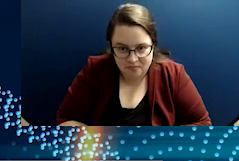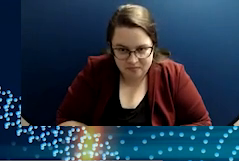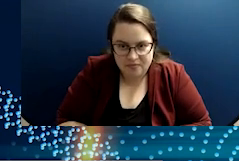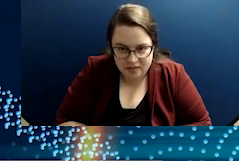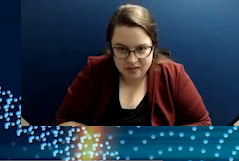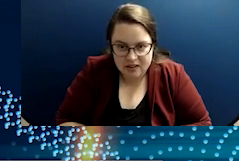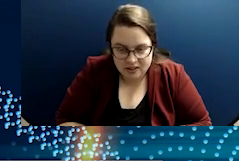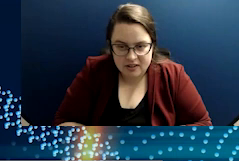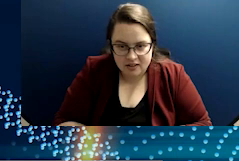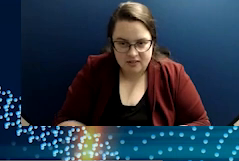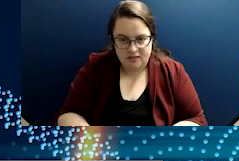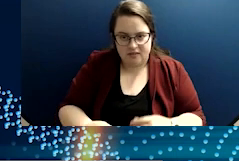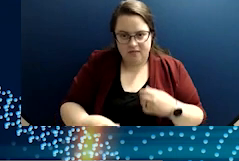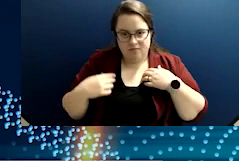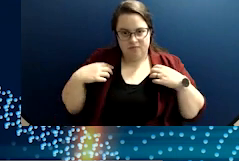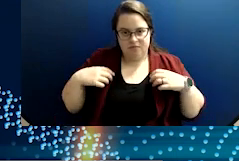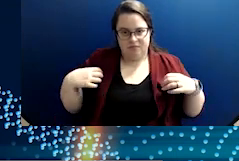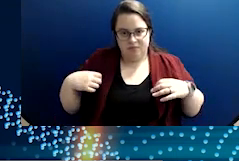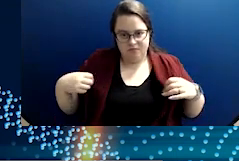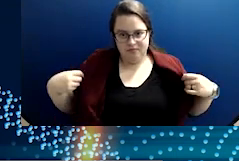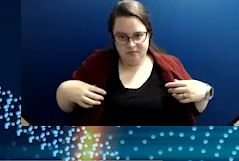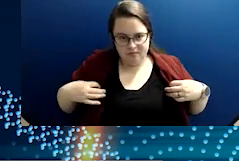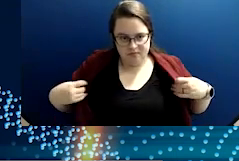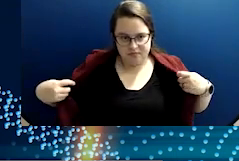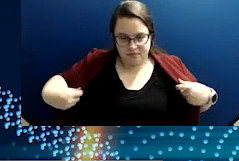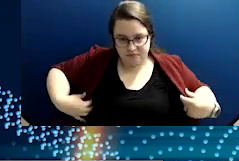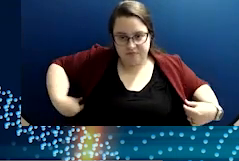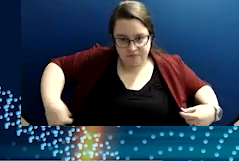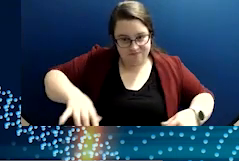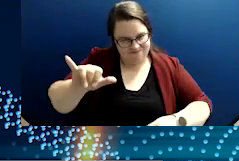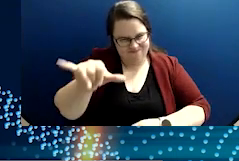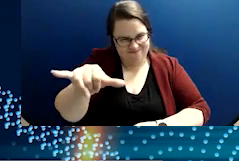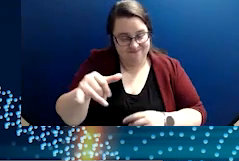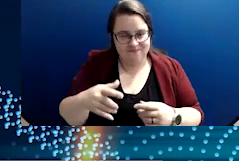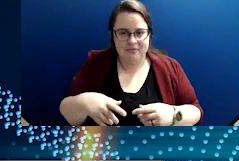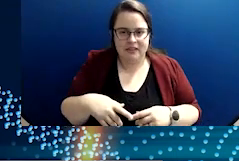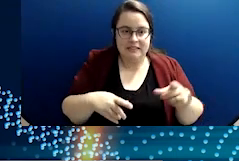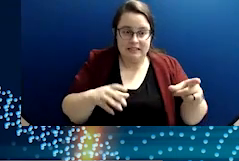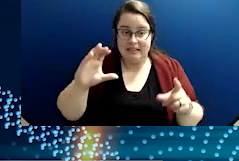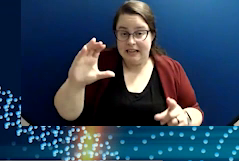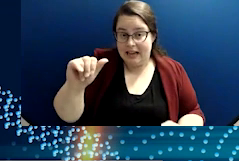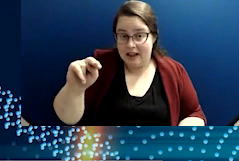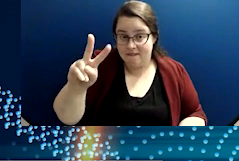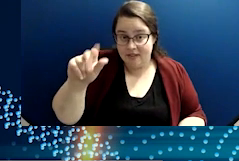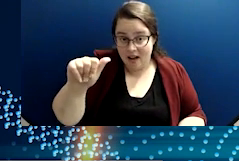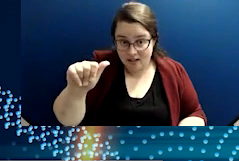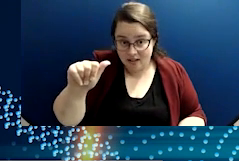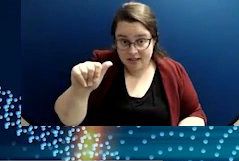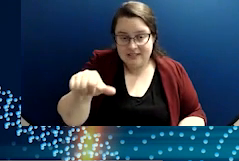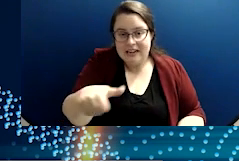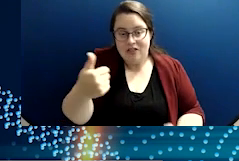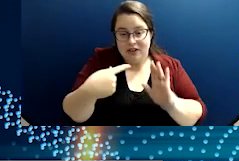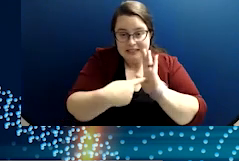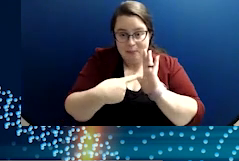many of us use Canva? I love Canva. I use it for everything. But now they're